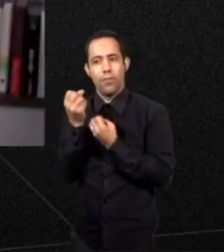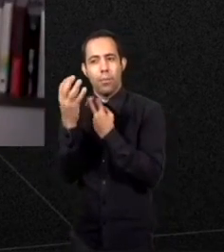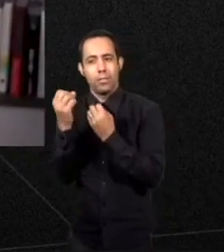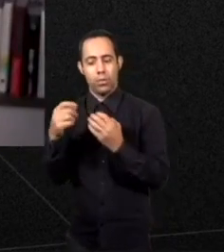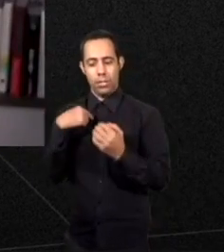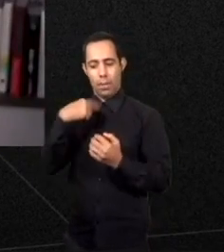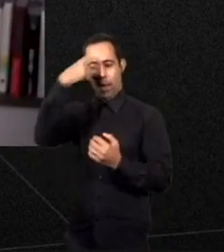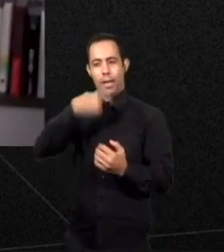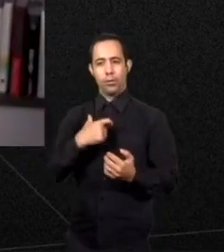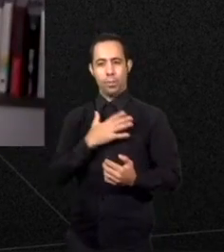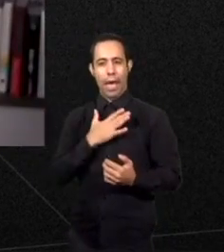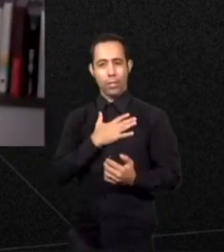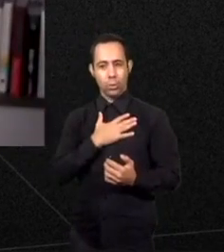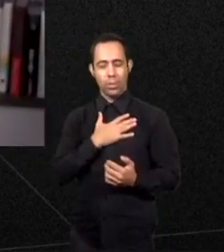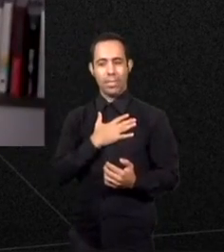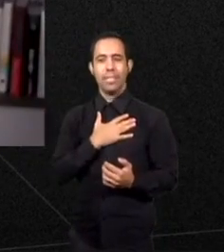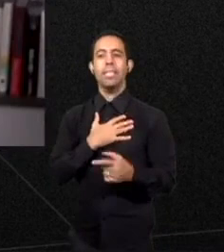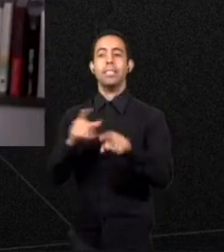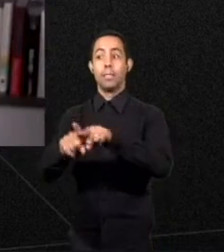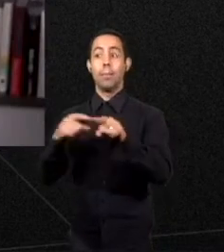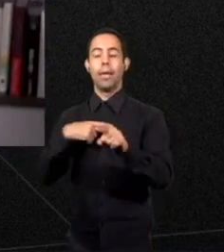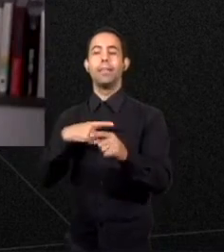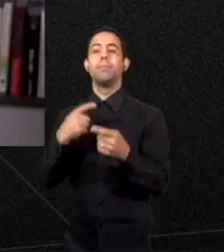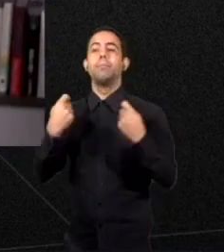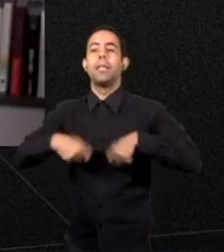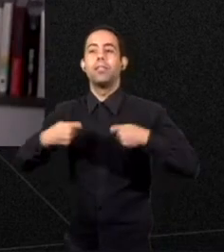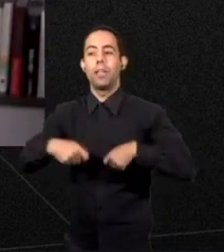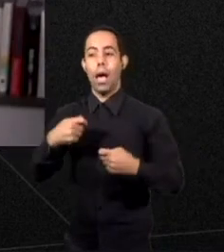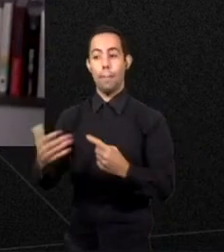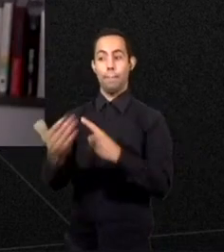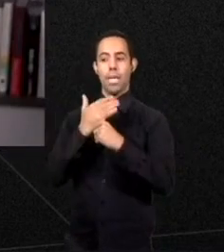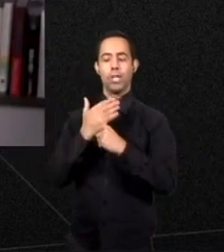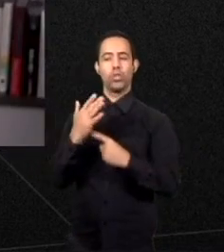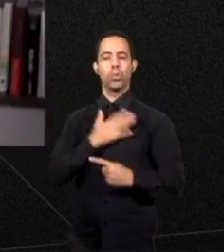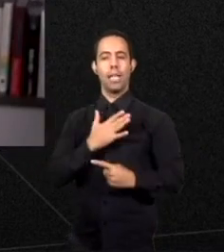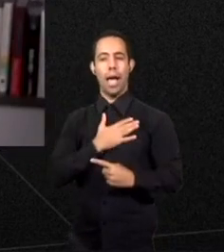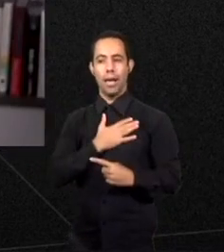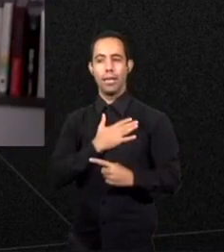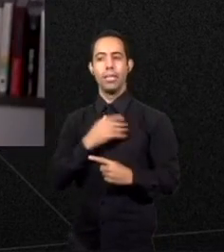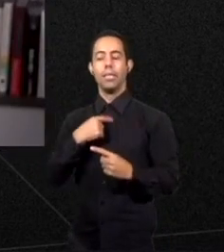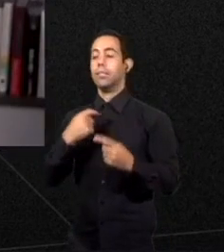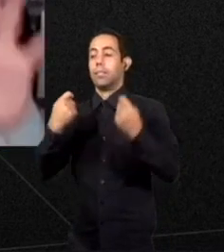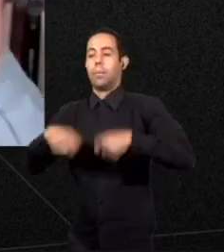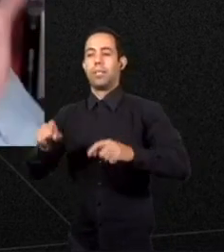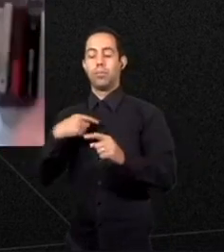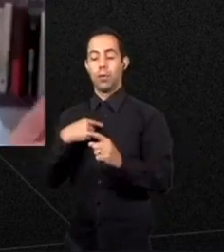should serve to help me and not to control or manipulate me.